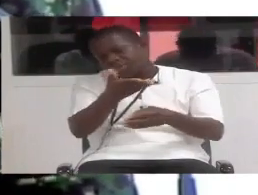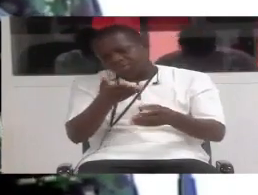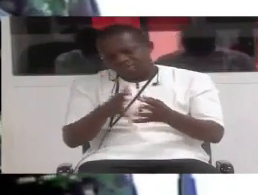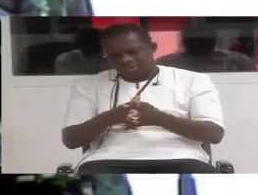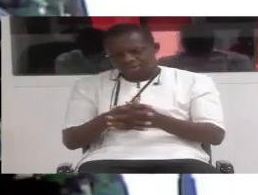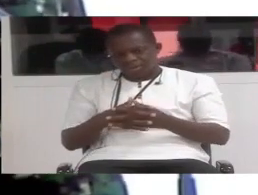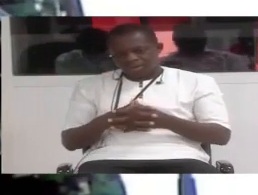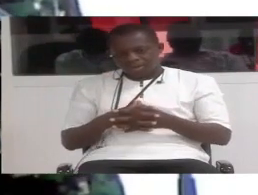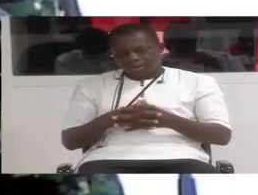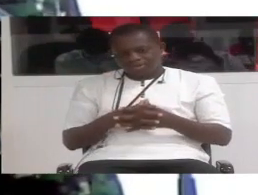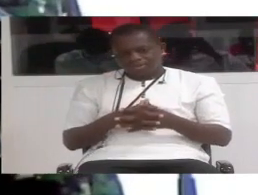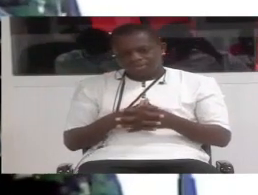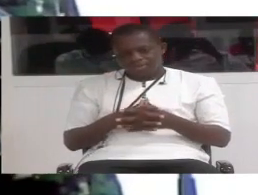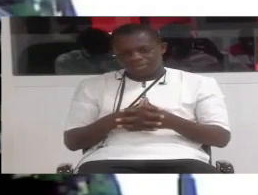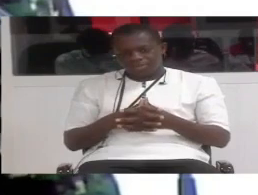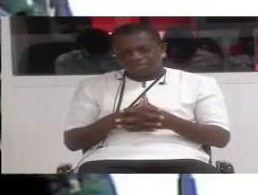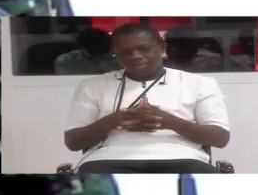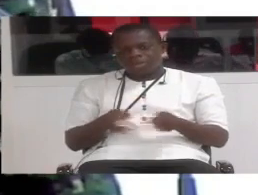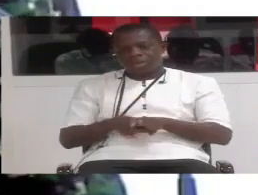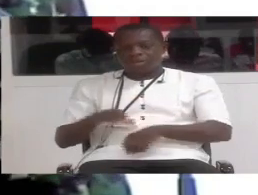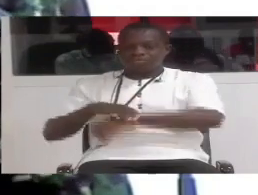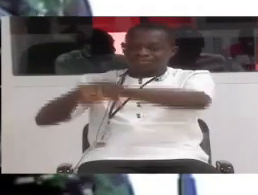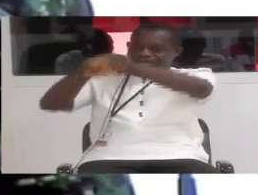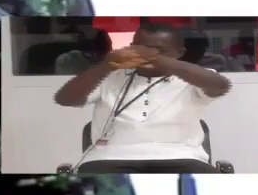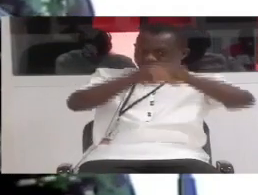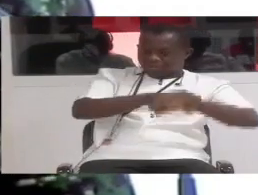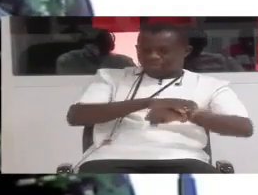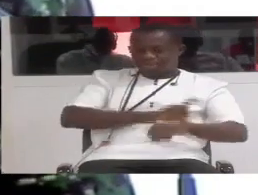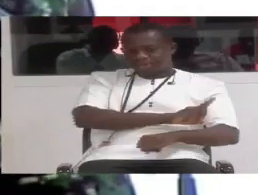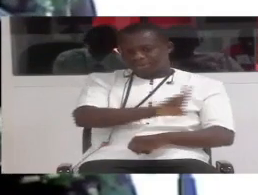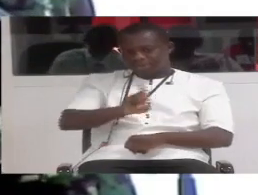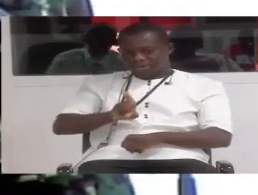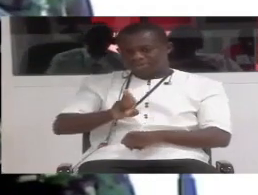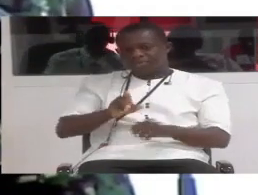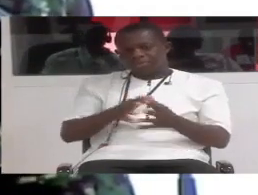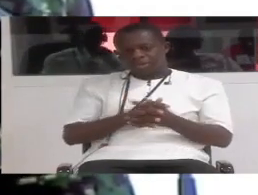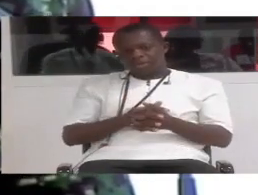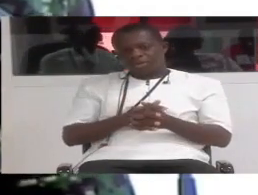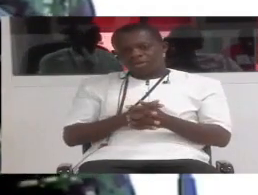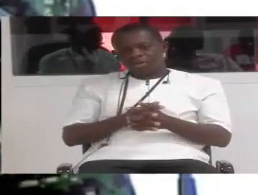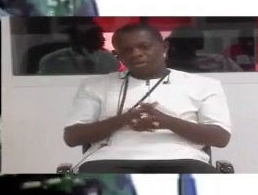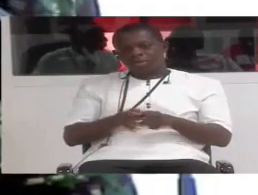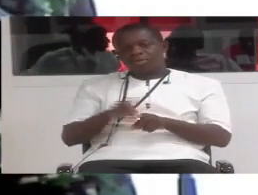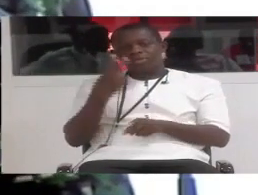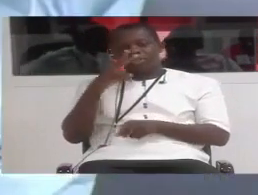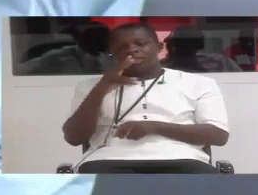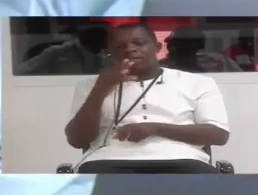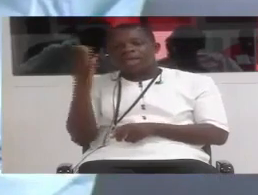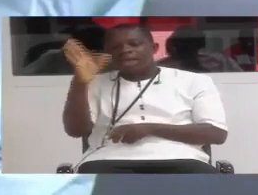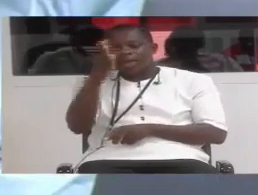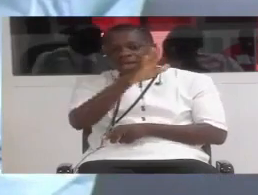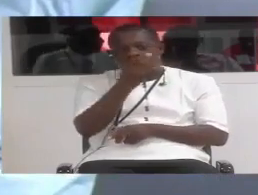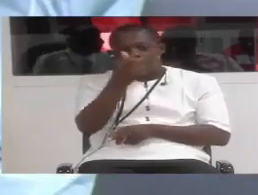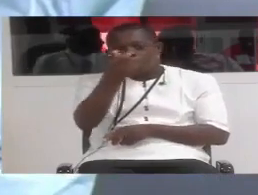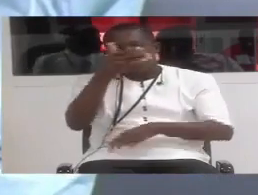nothing in them. Ci lañ leen yobbu. That was when we took them. Did you find any monies on them? We